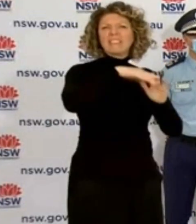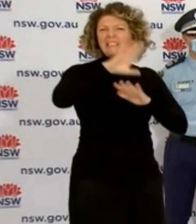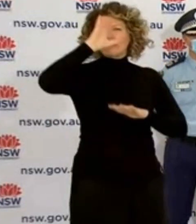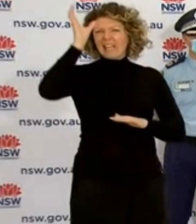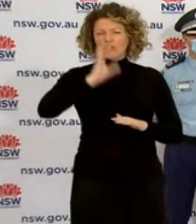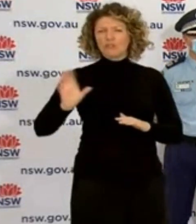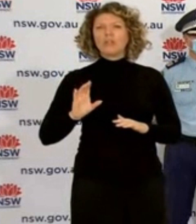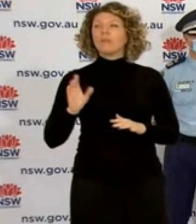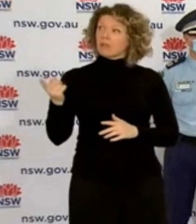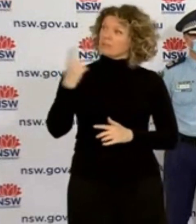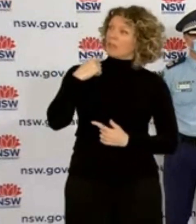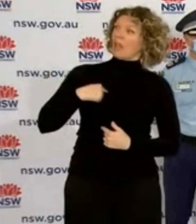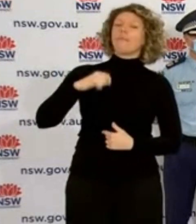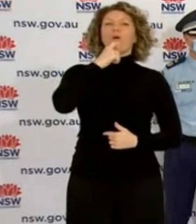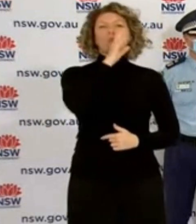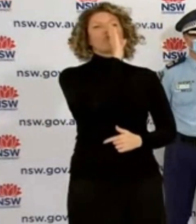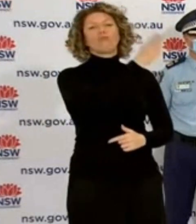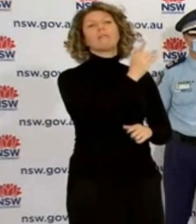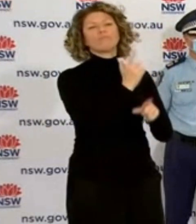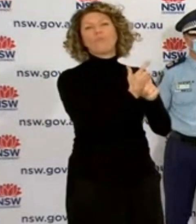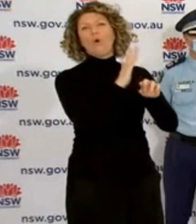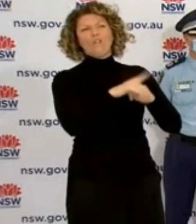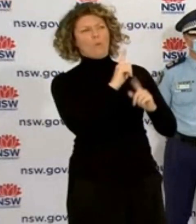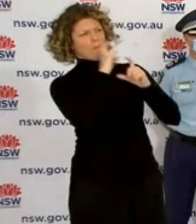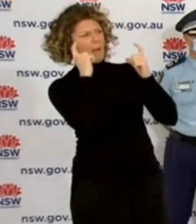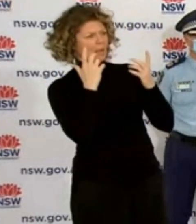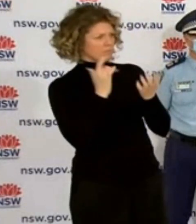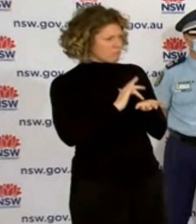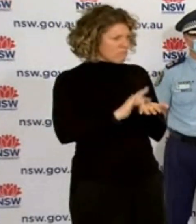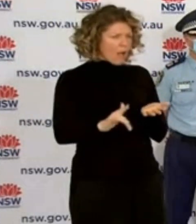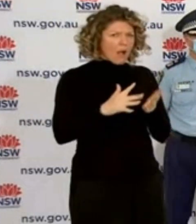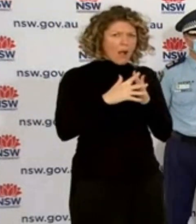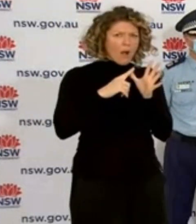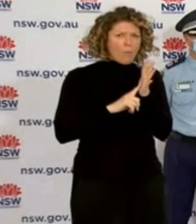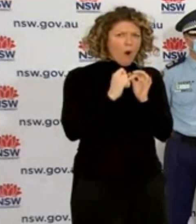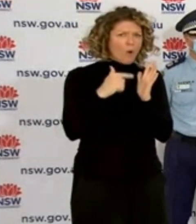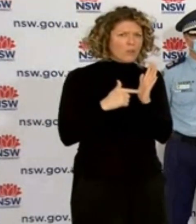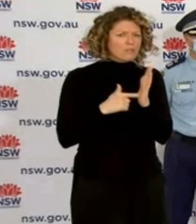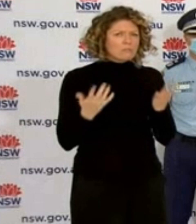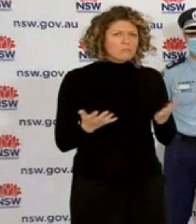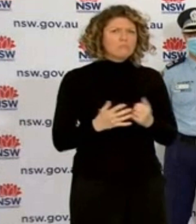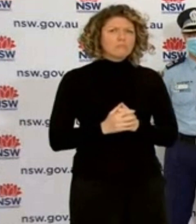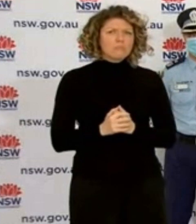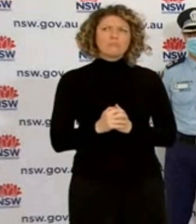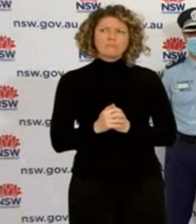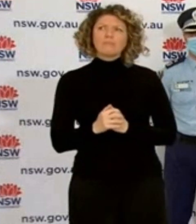elevated, but I will immediately address the issue of if there are a shortage of masks there.